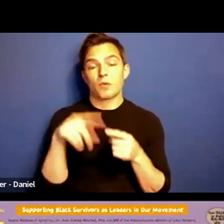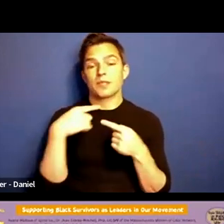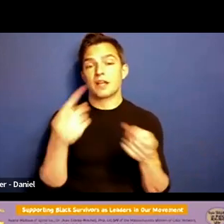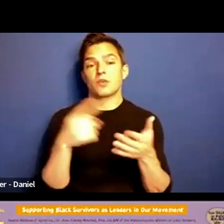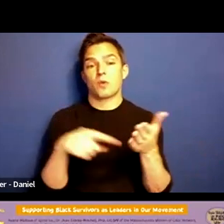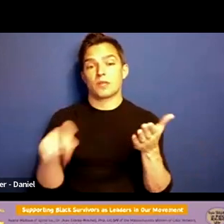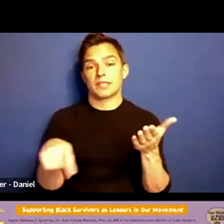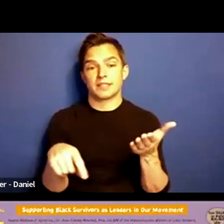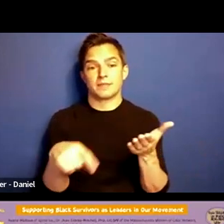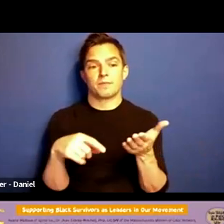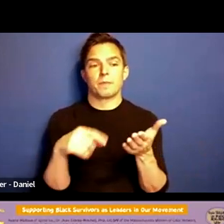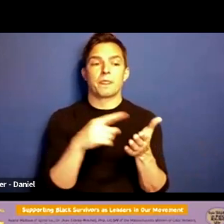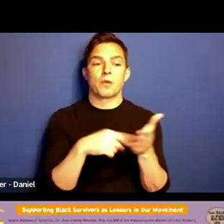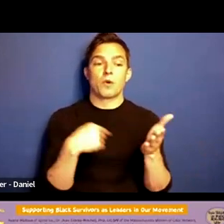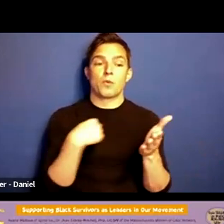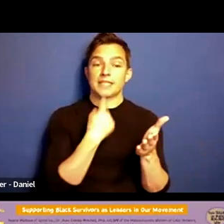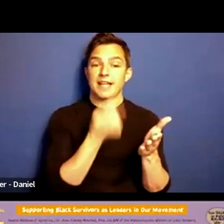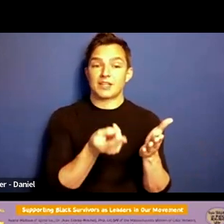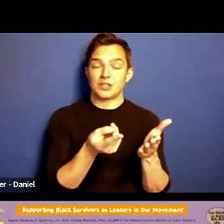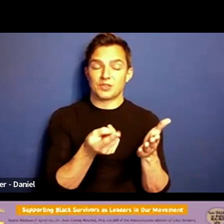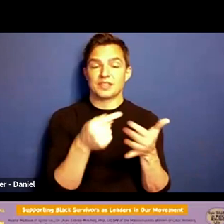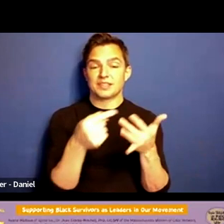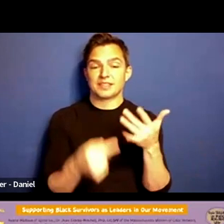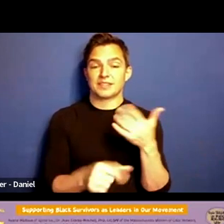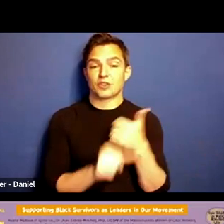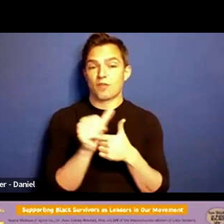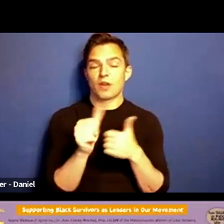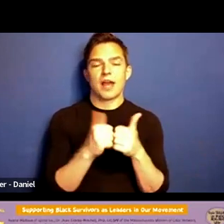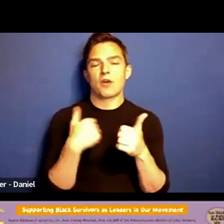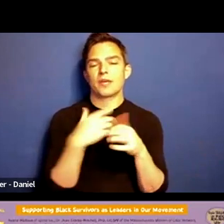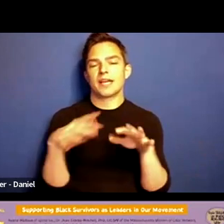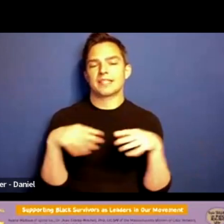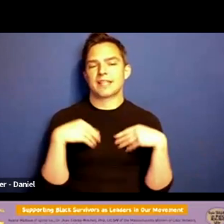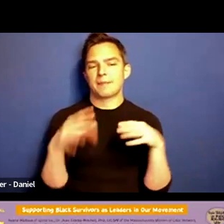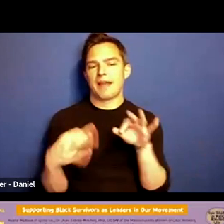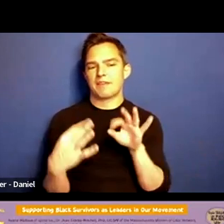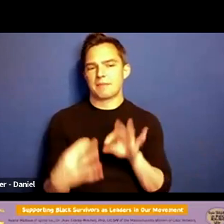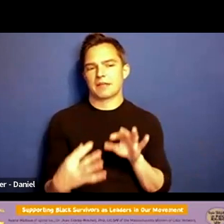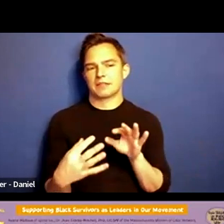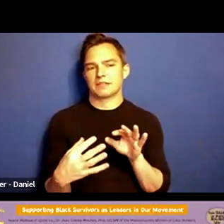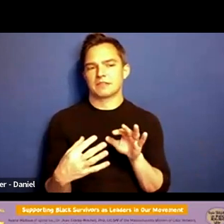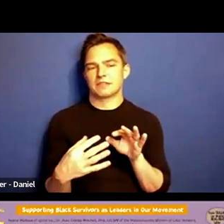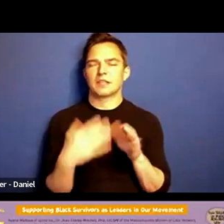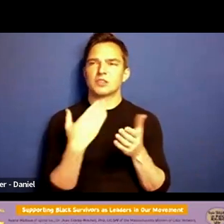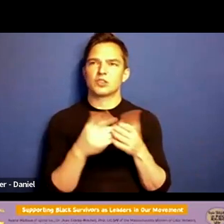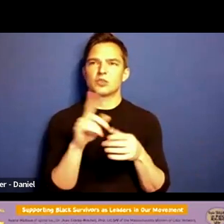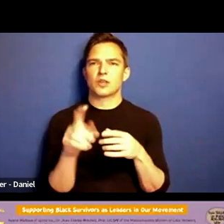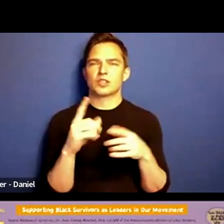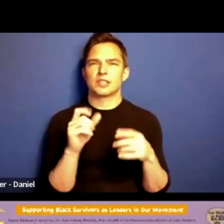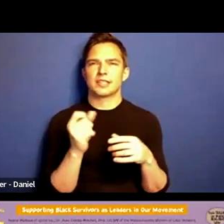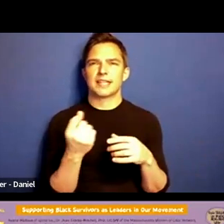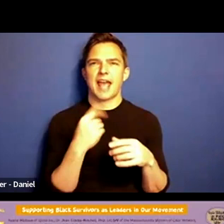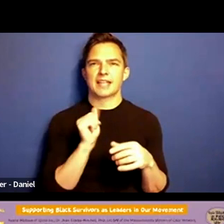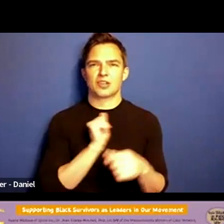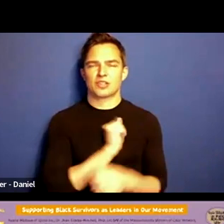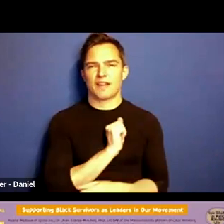and when what we're telling you is harmful? How are we accepting that feedback or not? Are some good questions to ask ourselves as we continue.